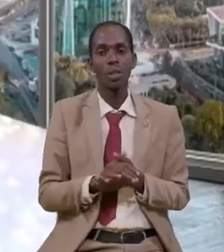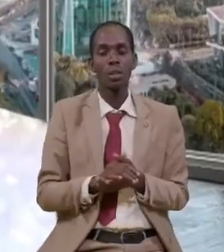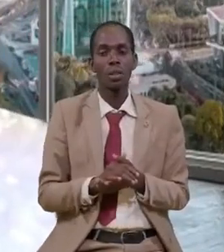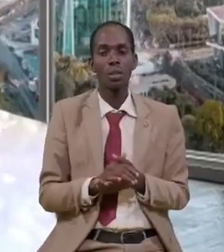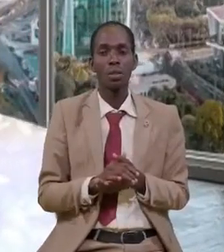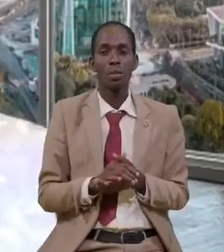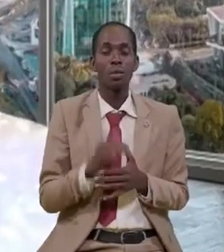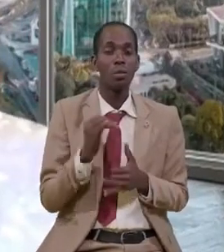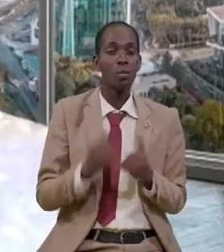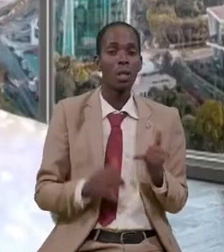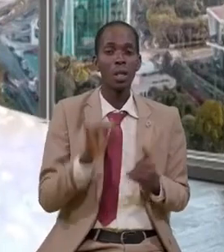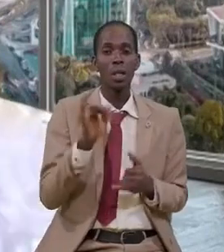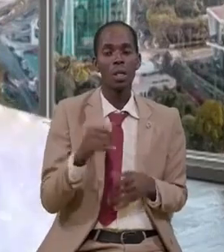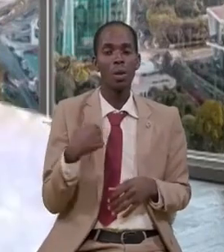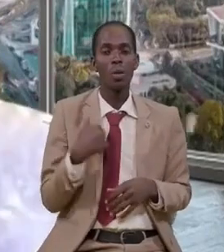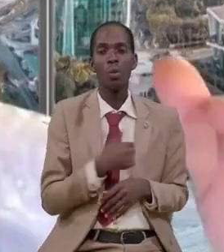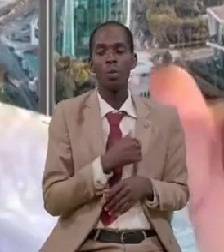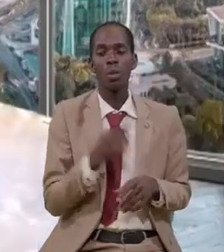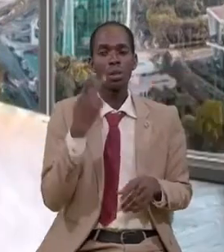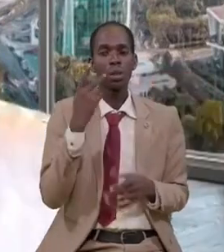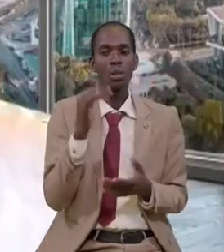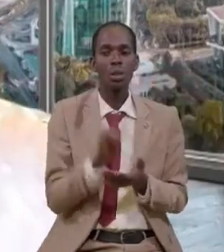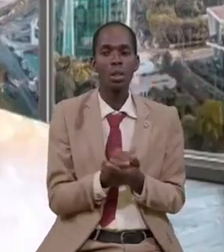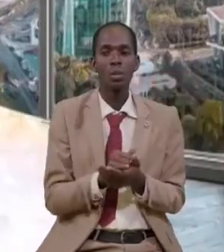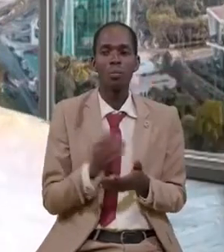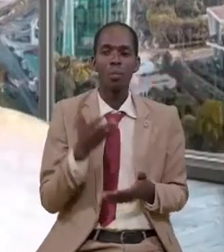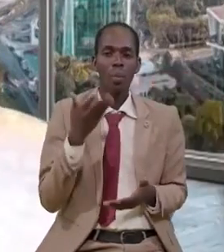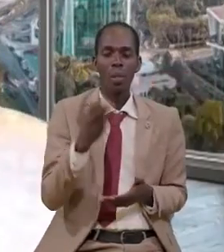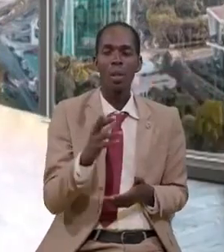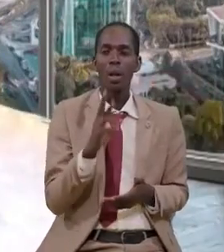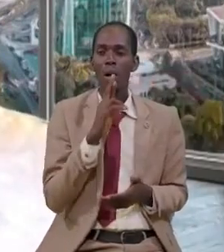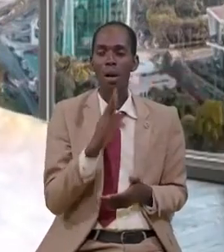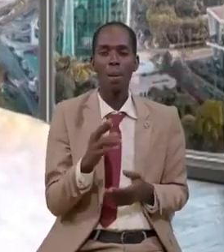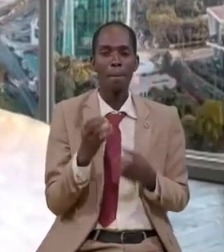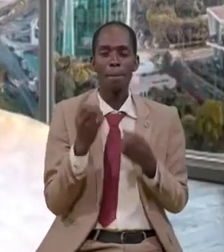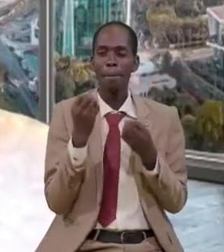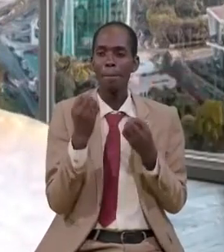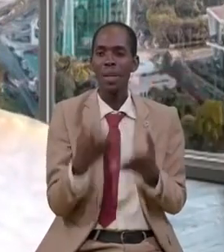see that there's a lot of vices in our world today.